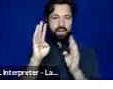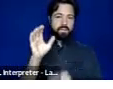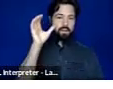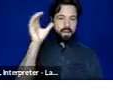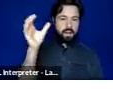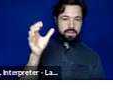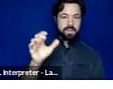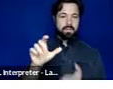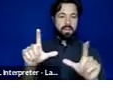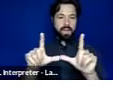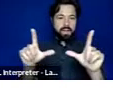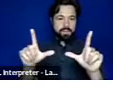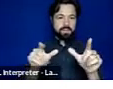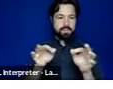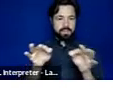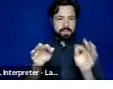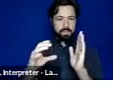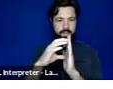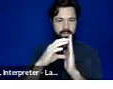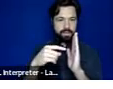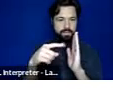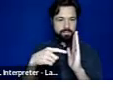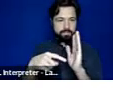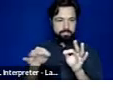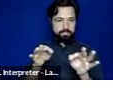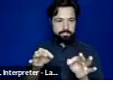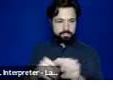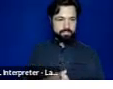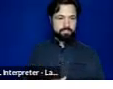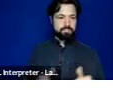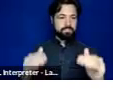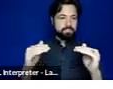here. And then you have